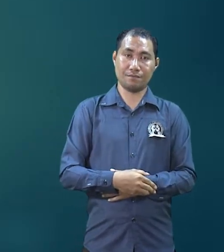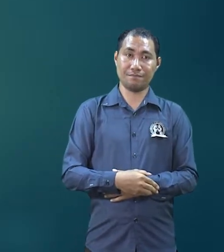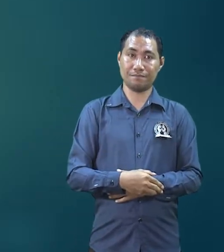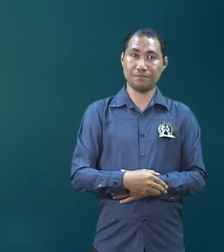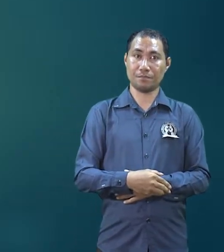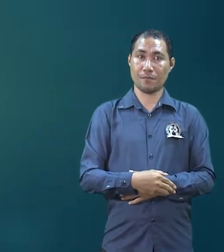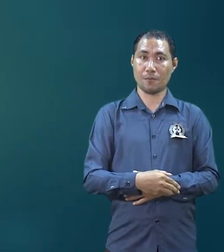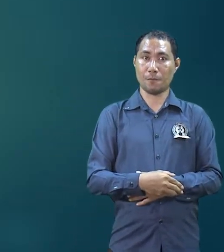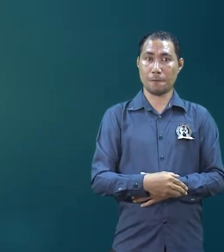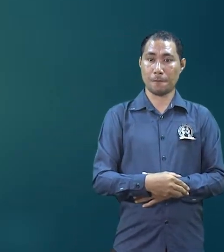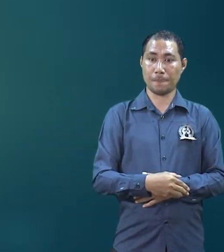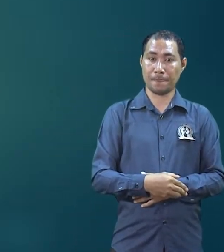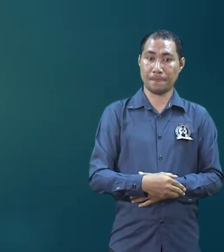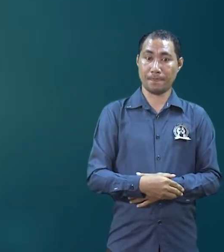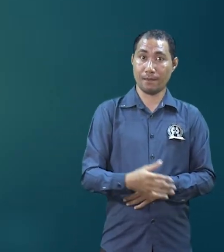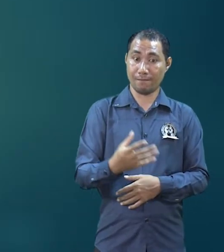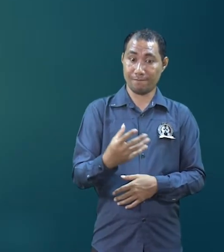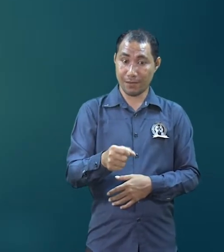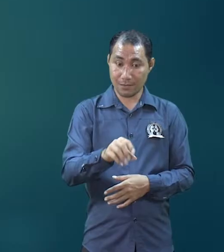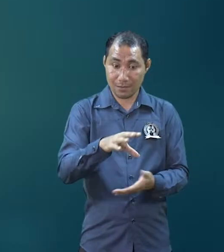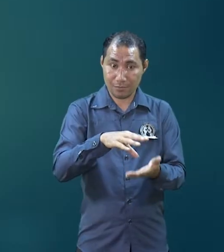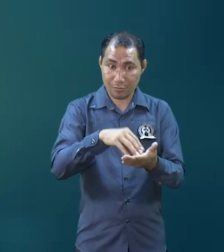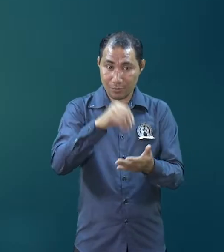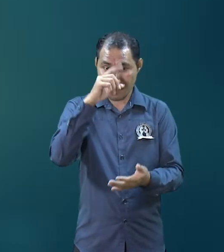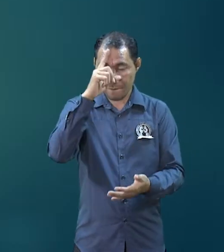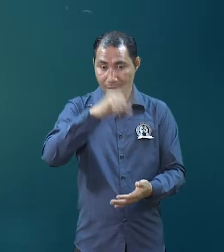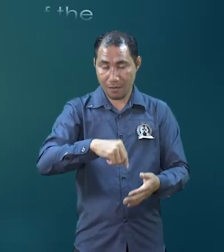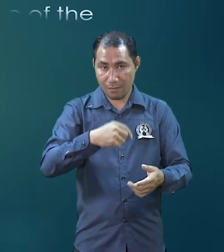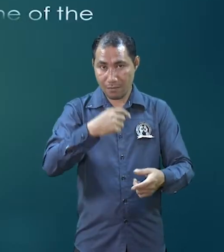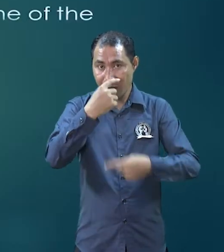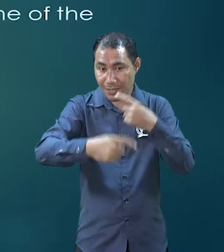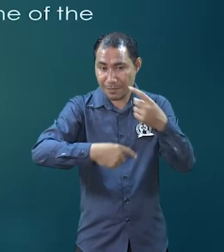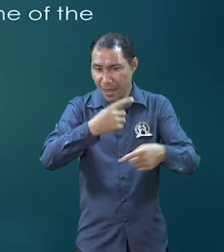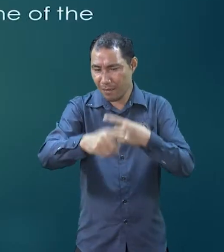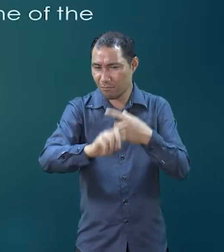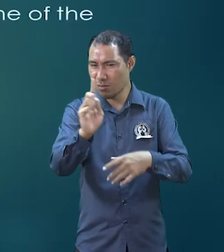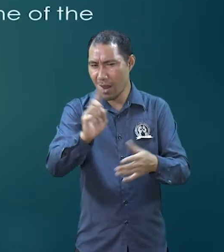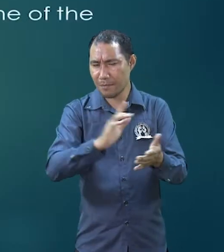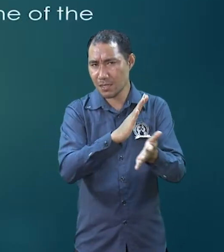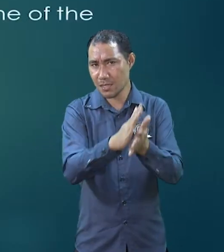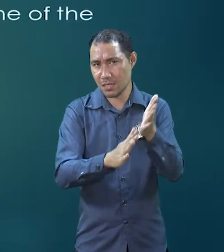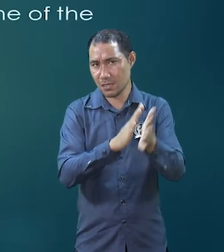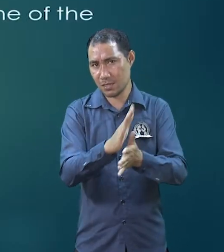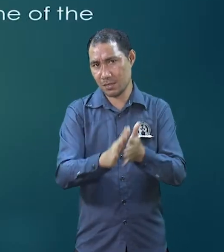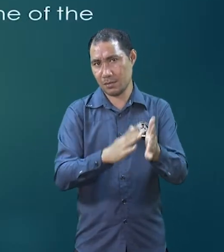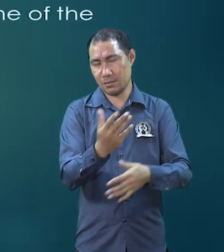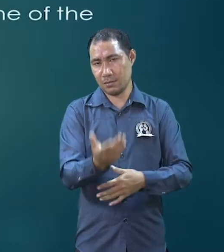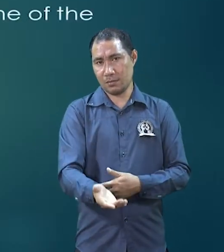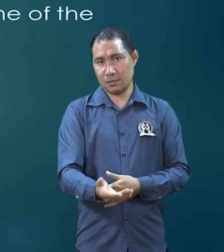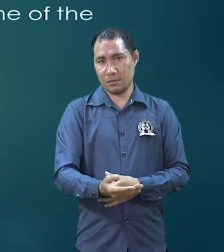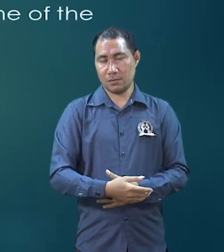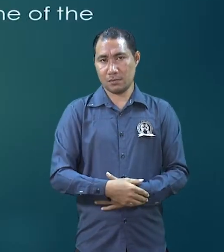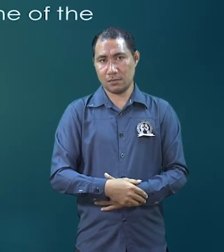Ia ila se simwhai ononi na ia whamtalaina mai. O rea le wingon na whai.